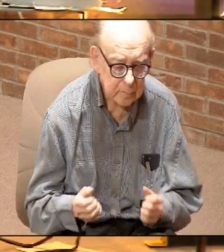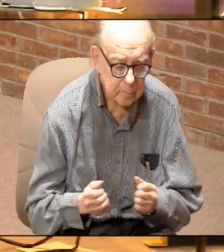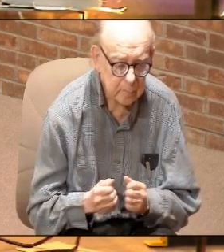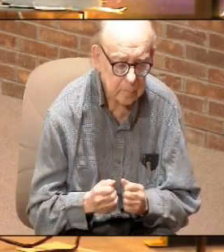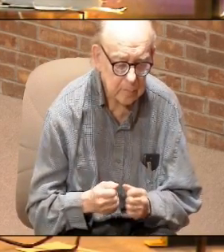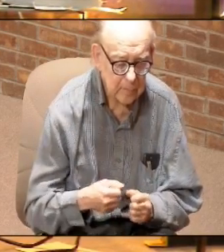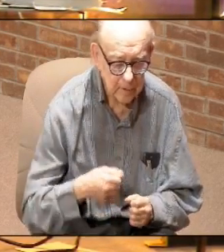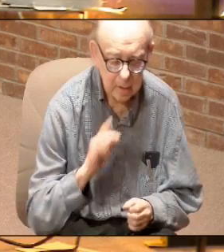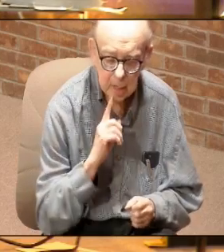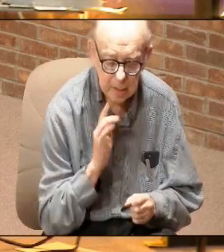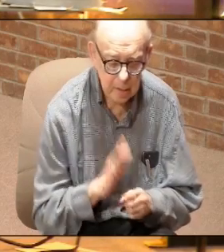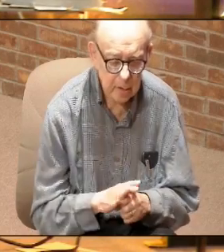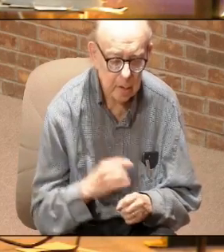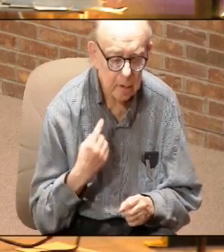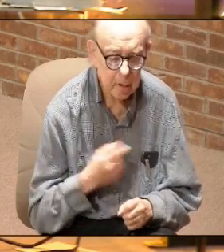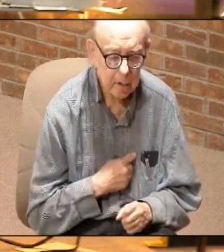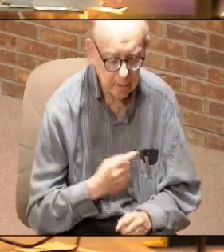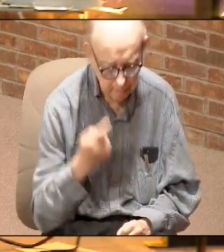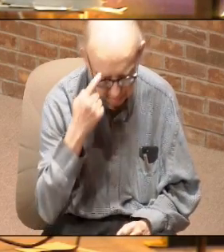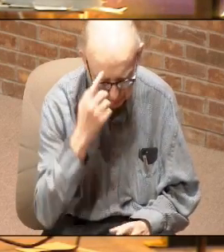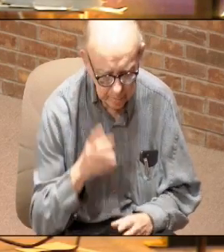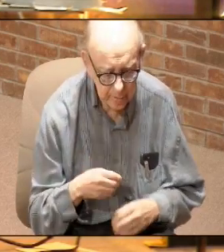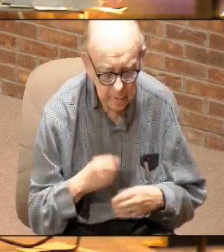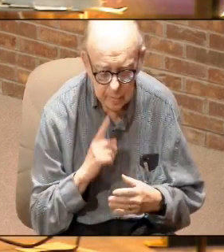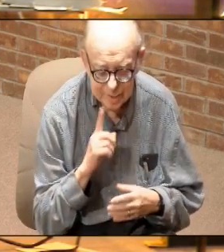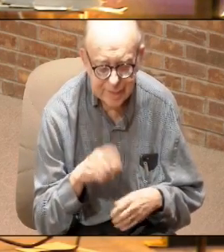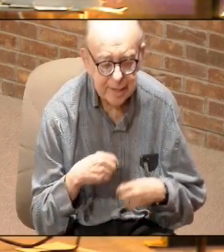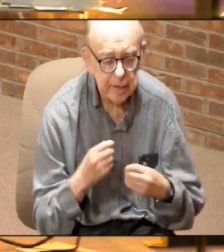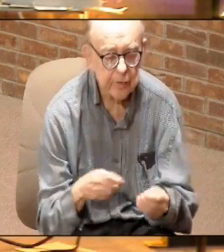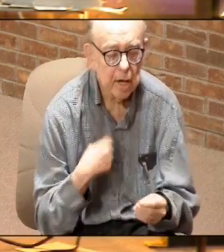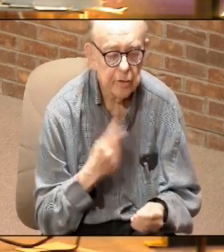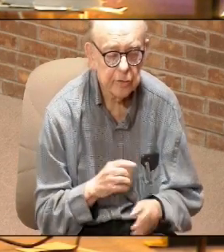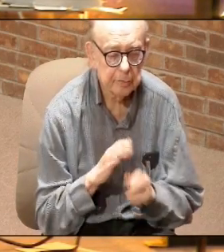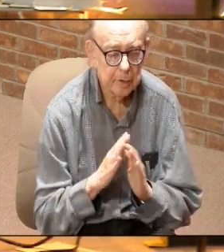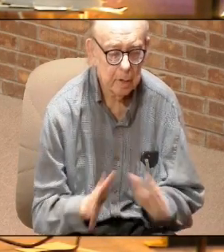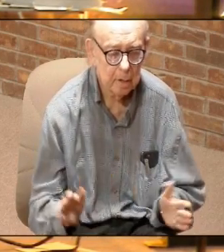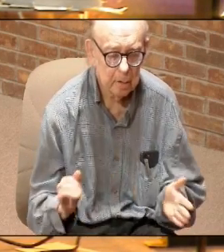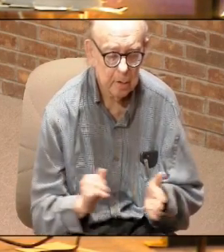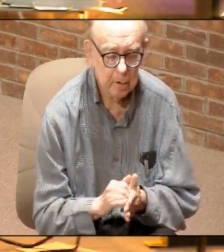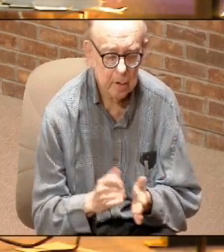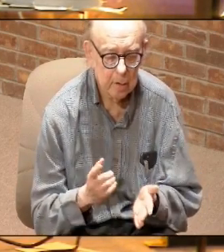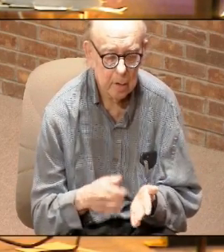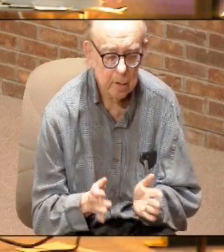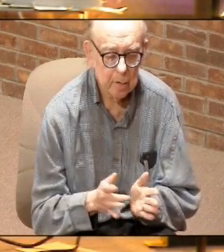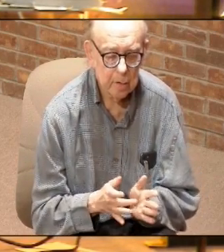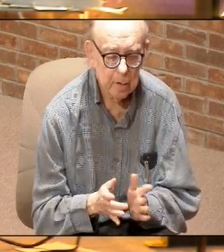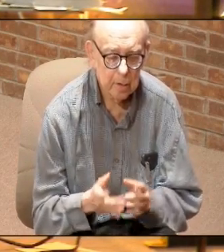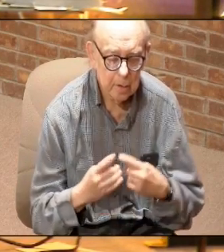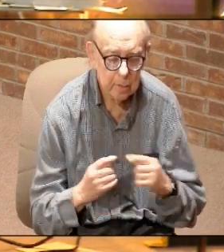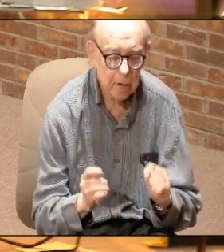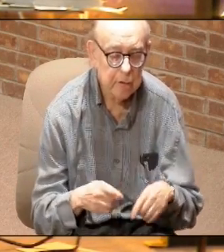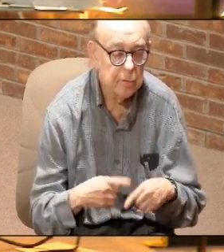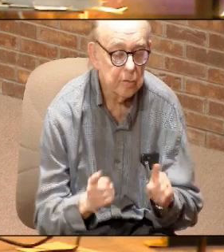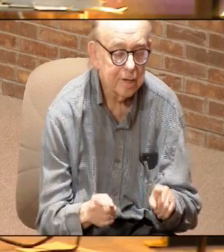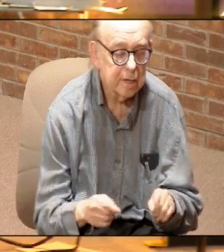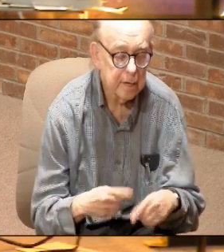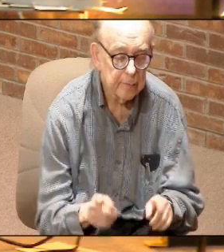God promised us was a government that would give us peace. And that's what Jesus is trying to give